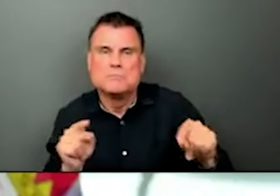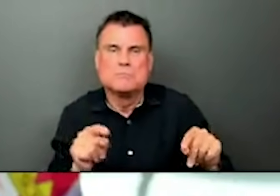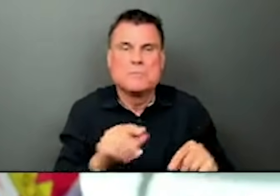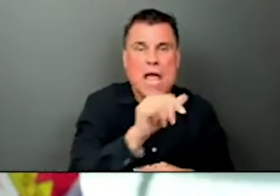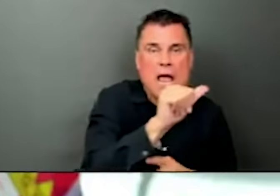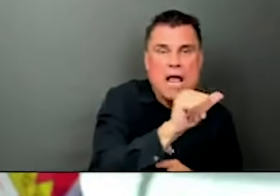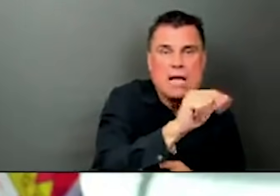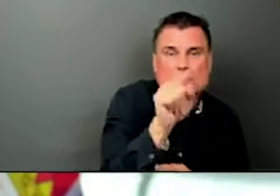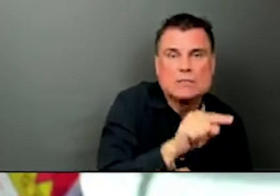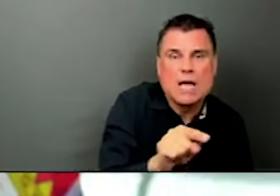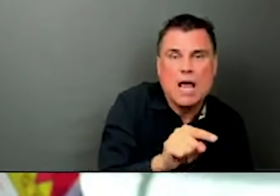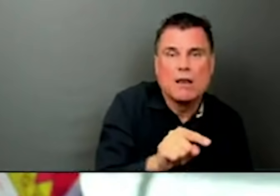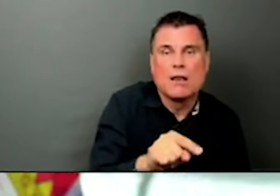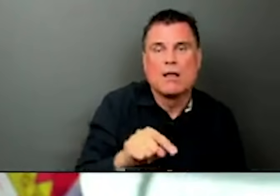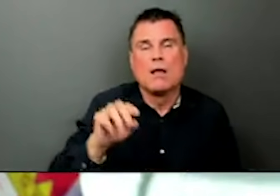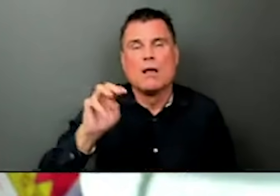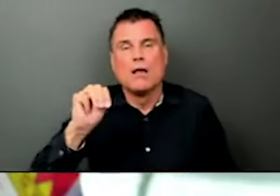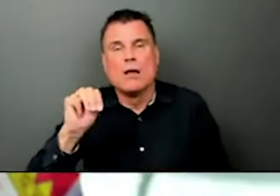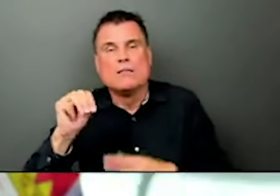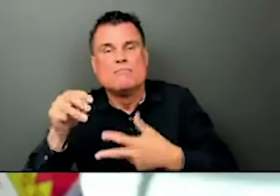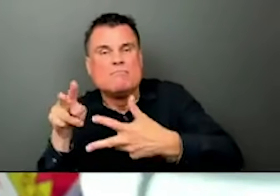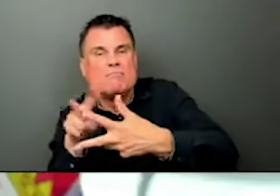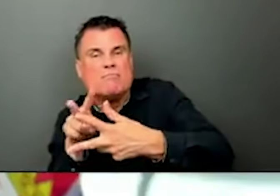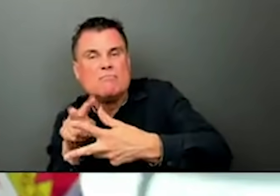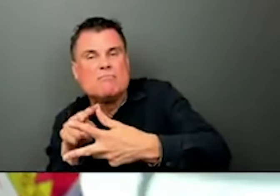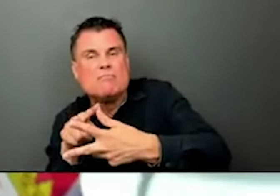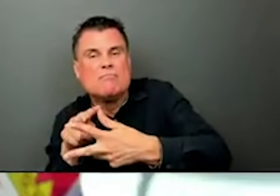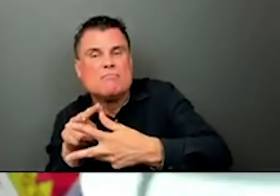levels of COVID-19 circulating. What